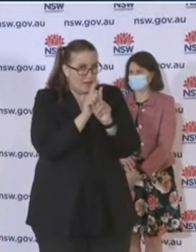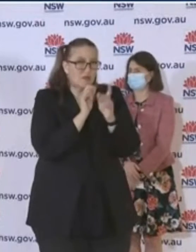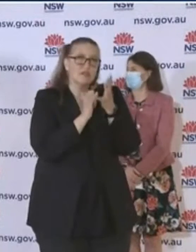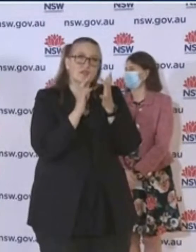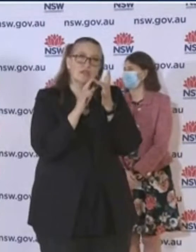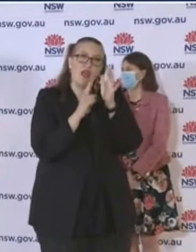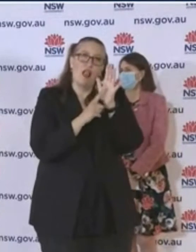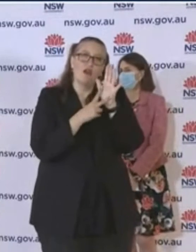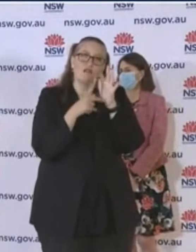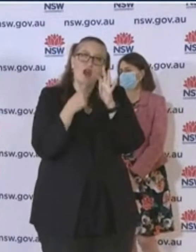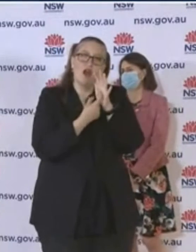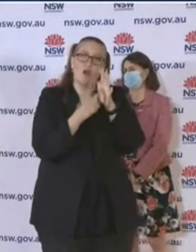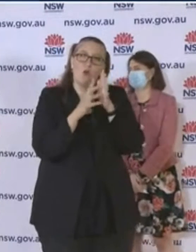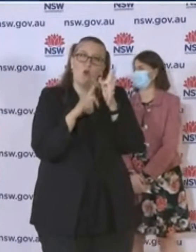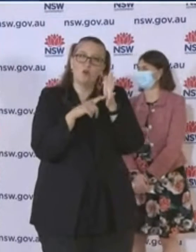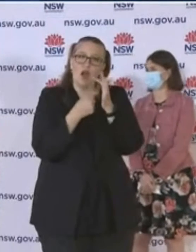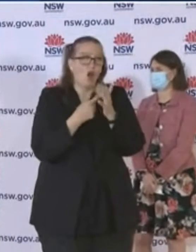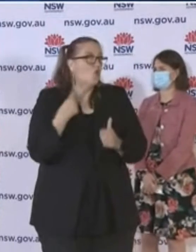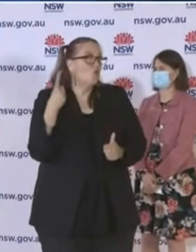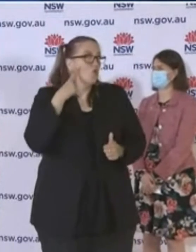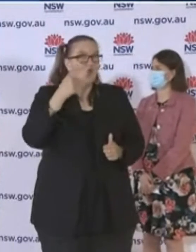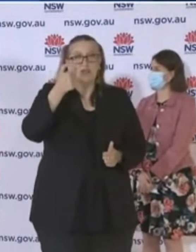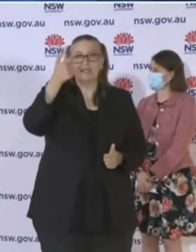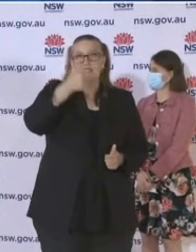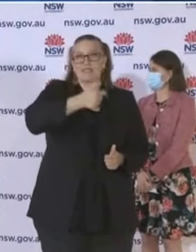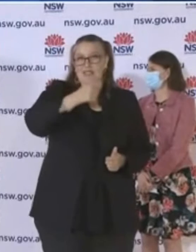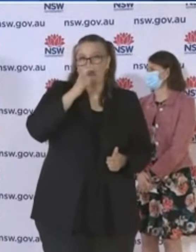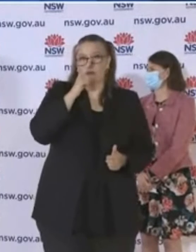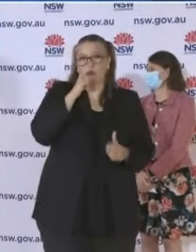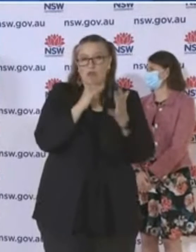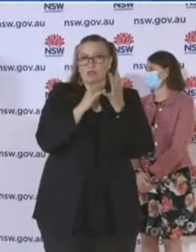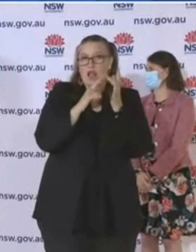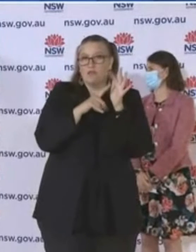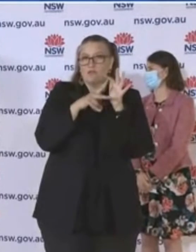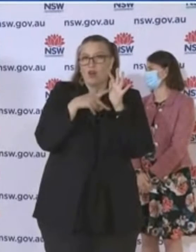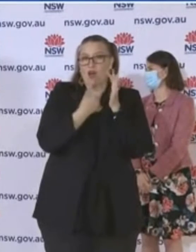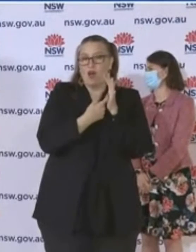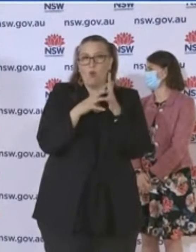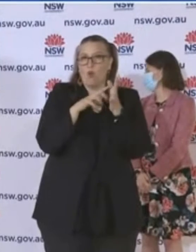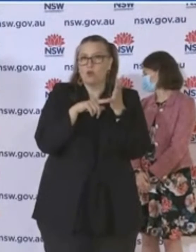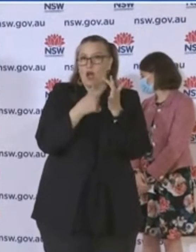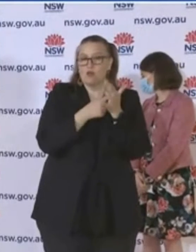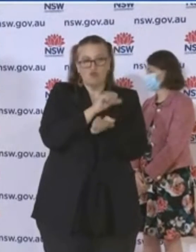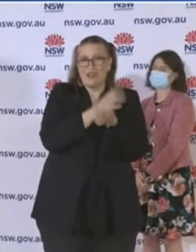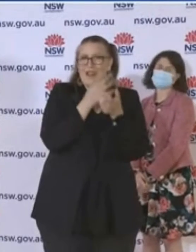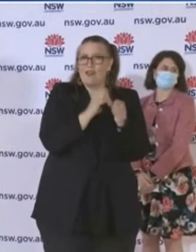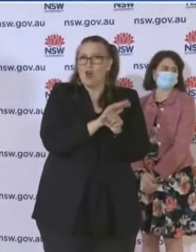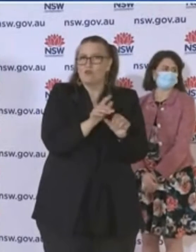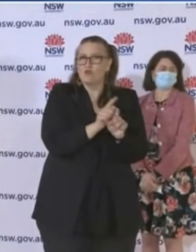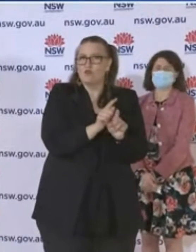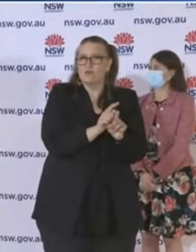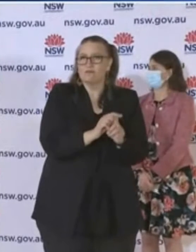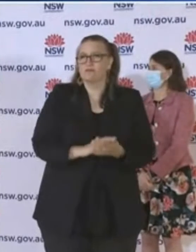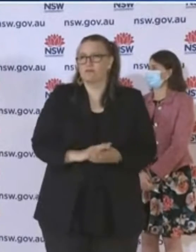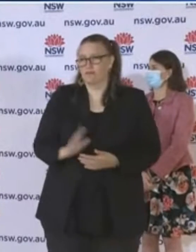well? Similar cases, a minimum of 16 at Silverwater prison? I don't have the exact numbers in Silverwater, but the Justice